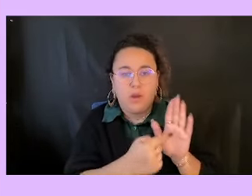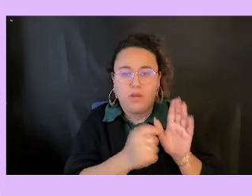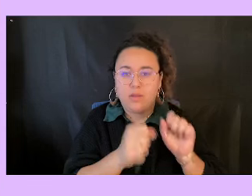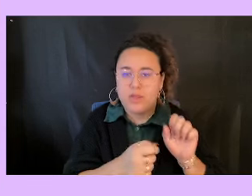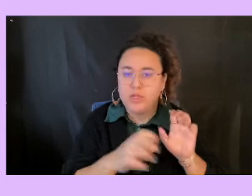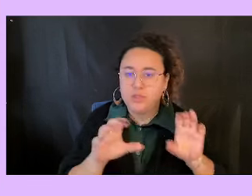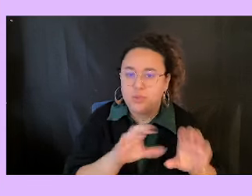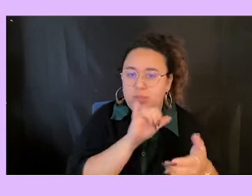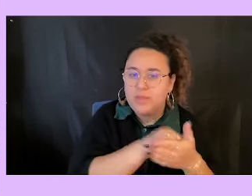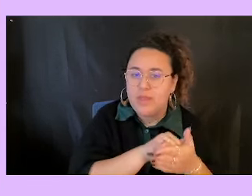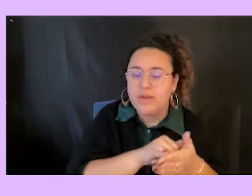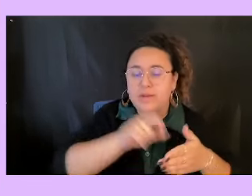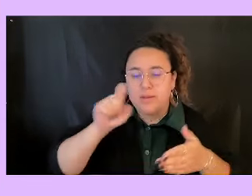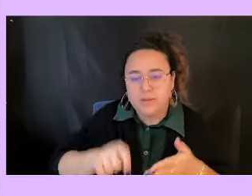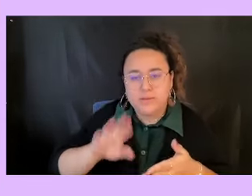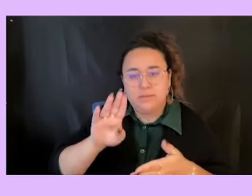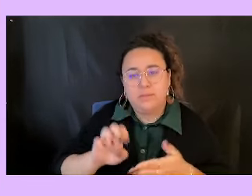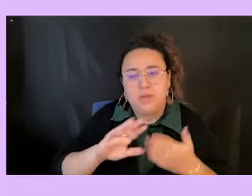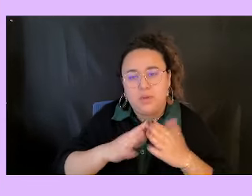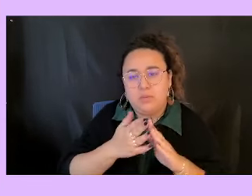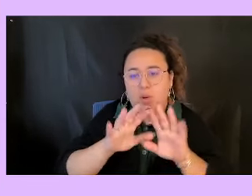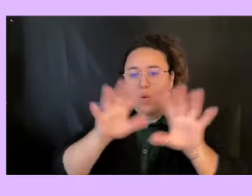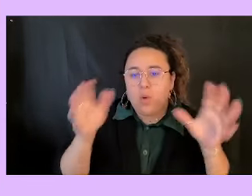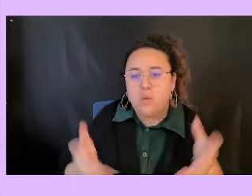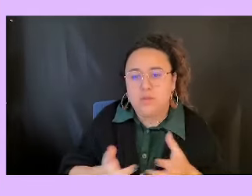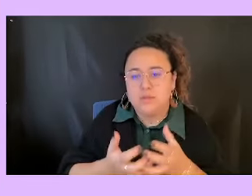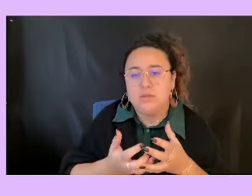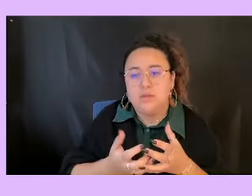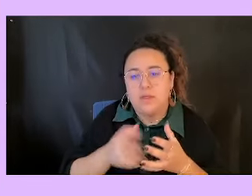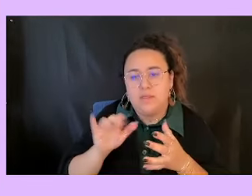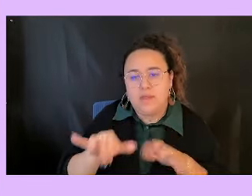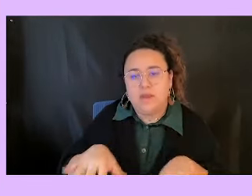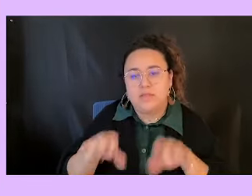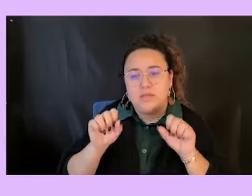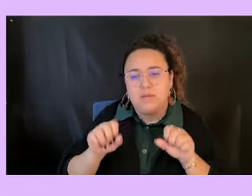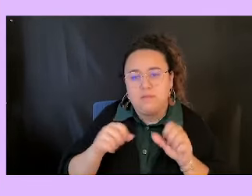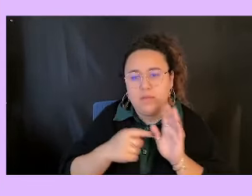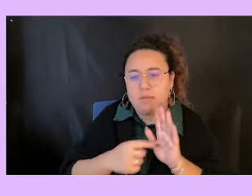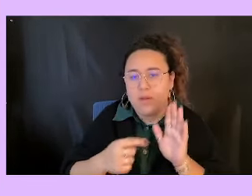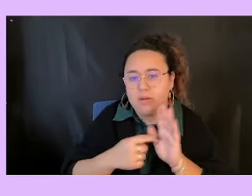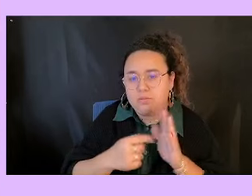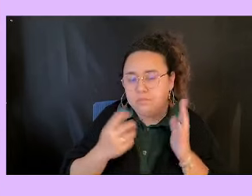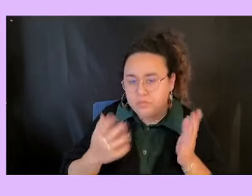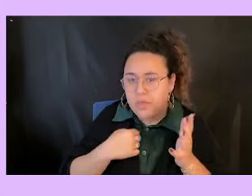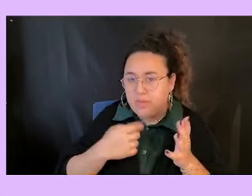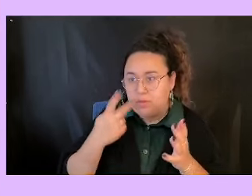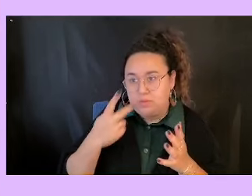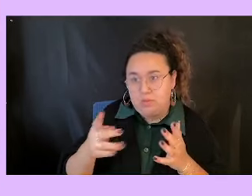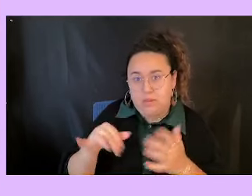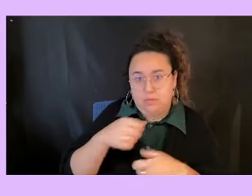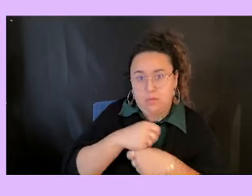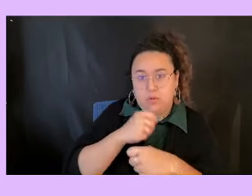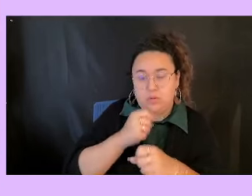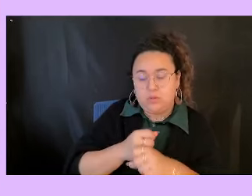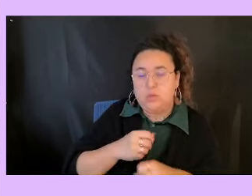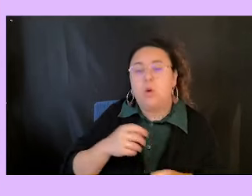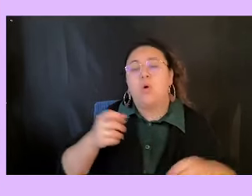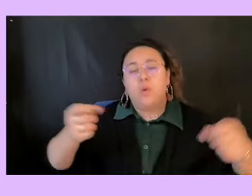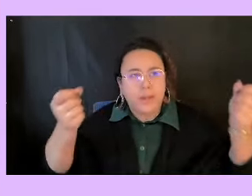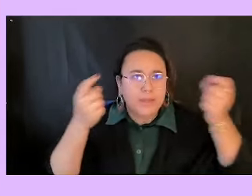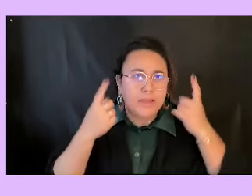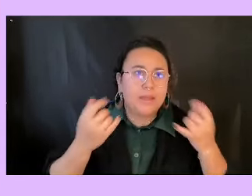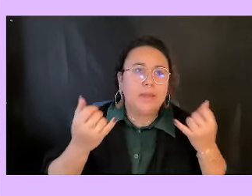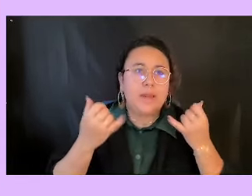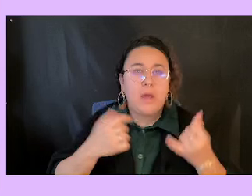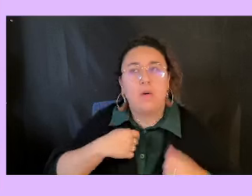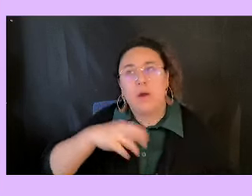the community as a whole that adopts this model. And I think when you see it produced, like, oh, I get it now. I know